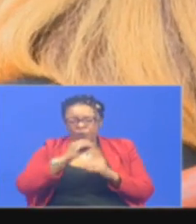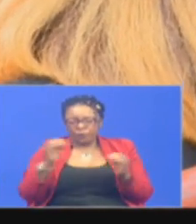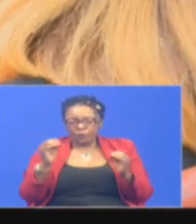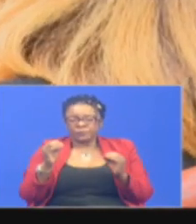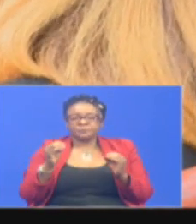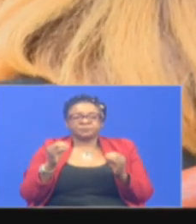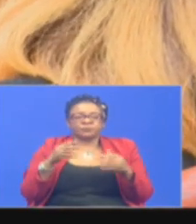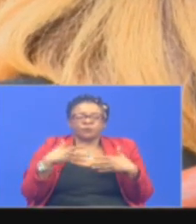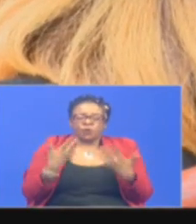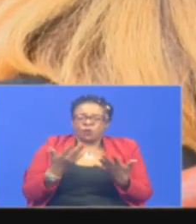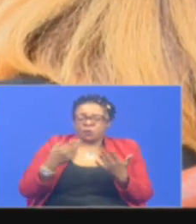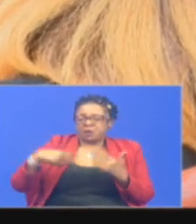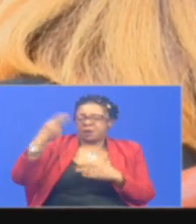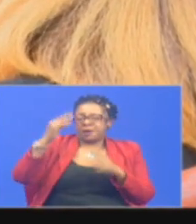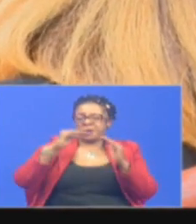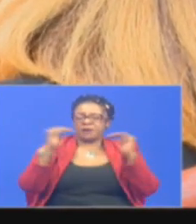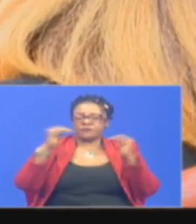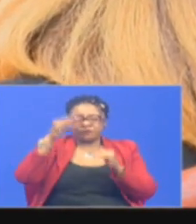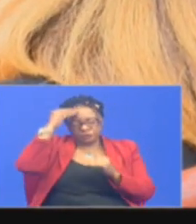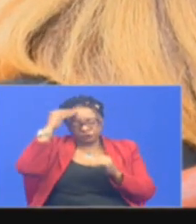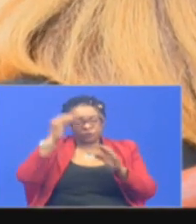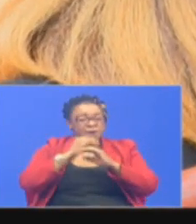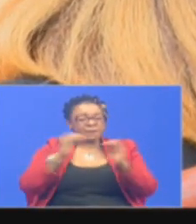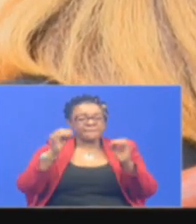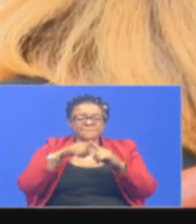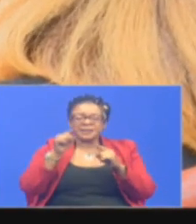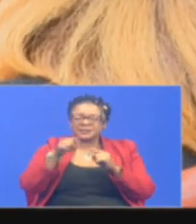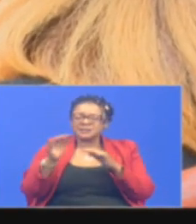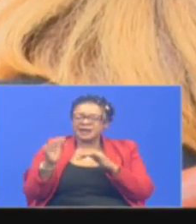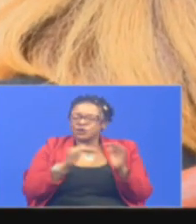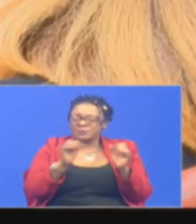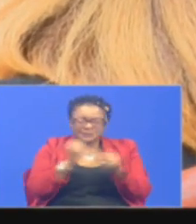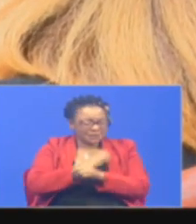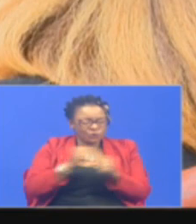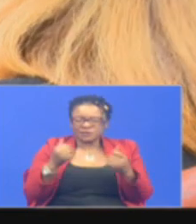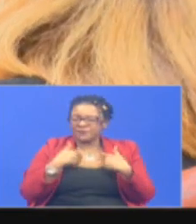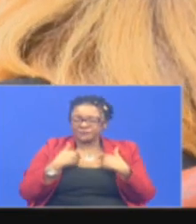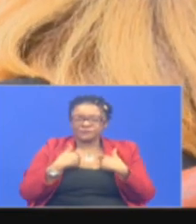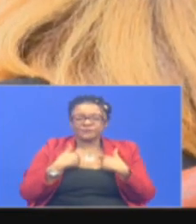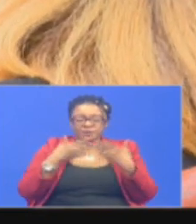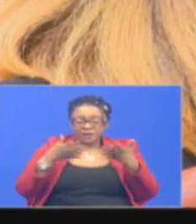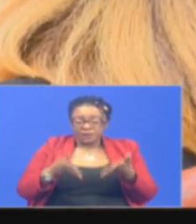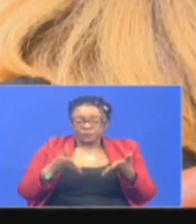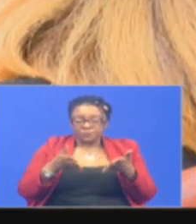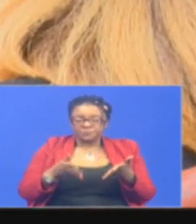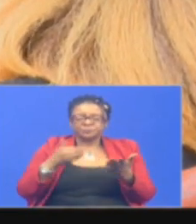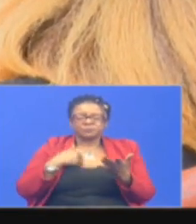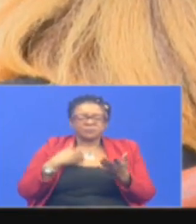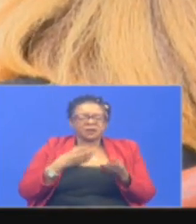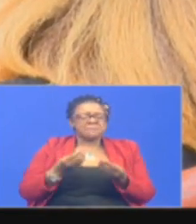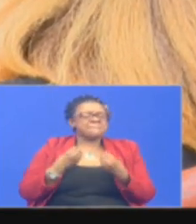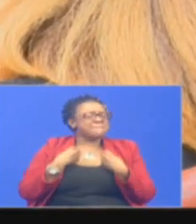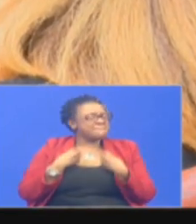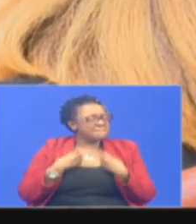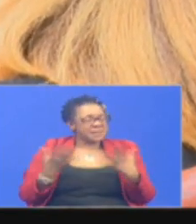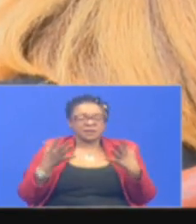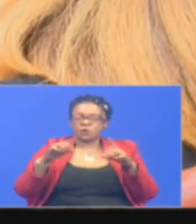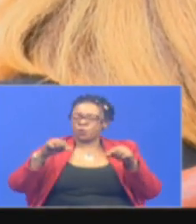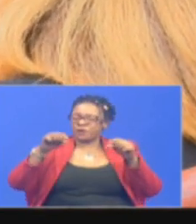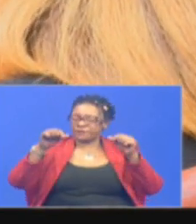not getting high levels of education. But this argument cannot stand today. We have very many qualified